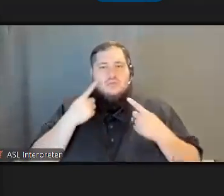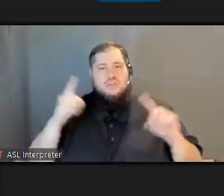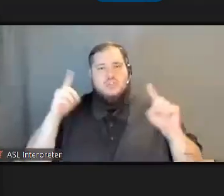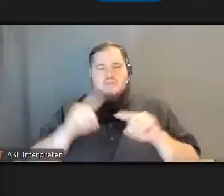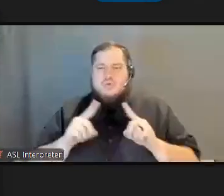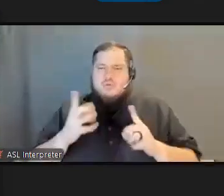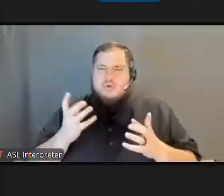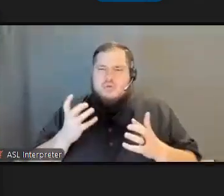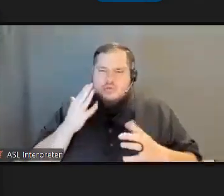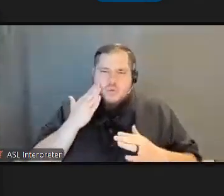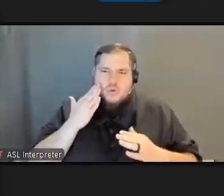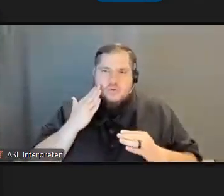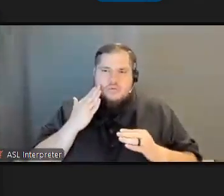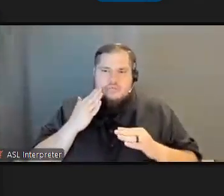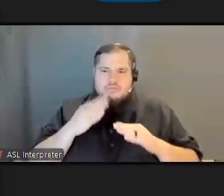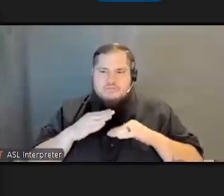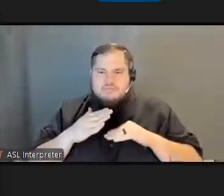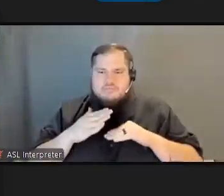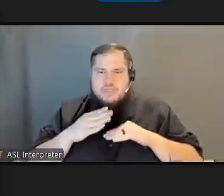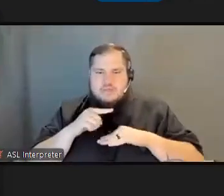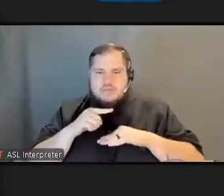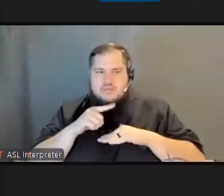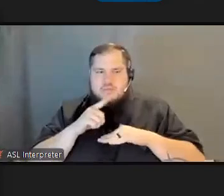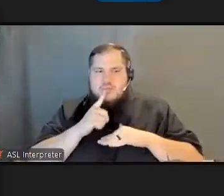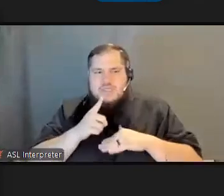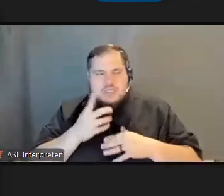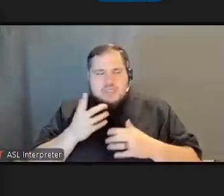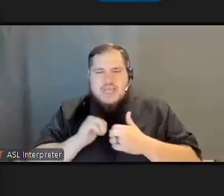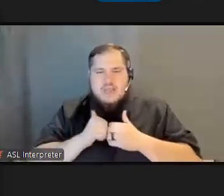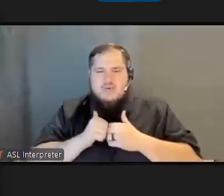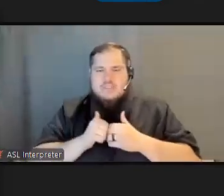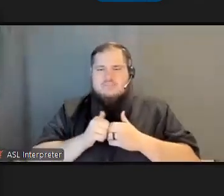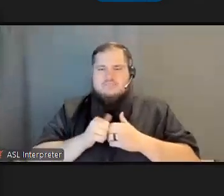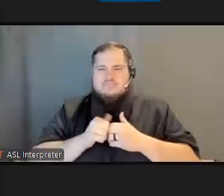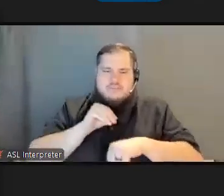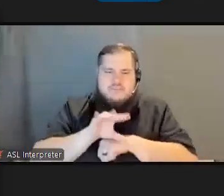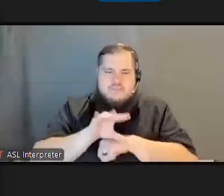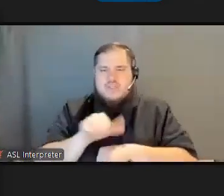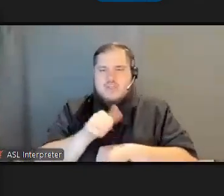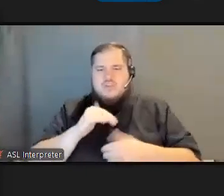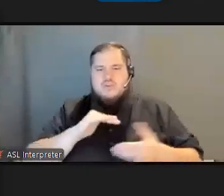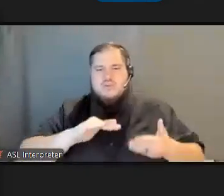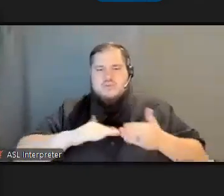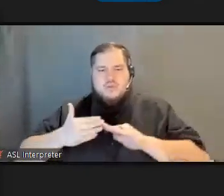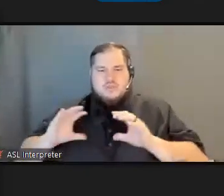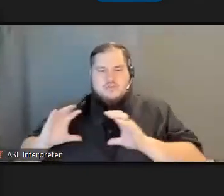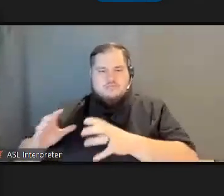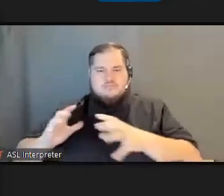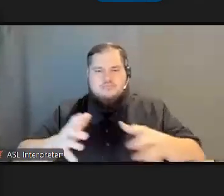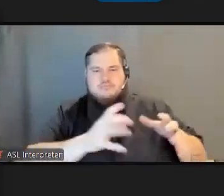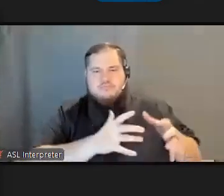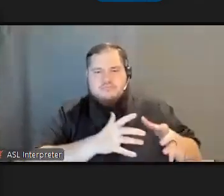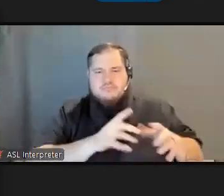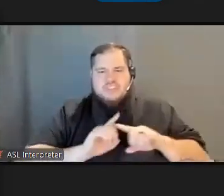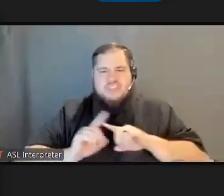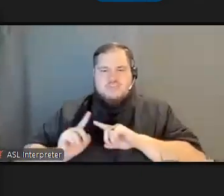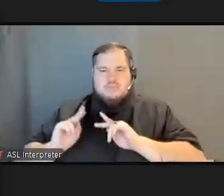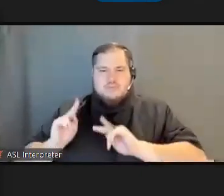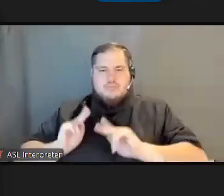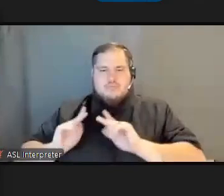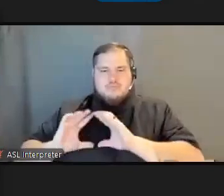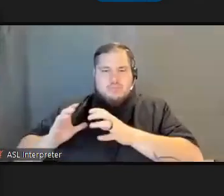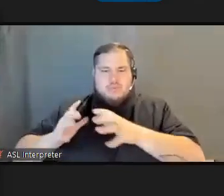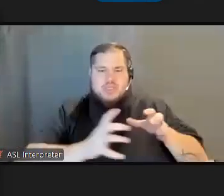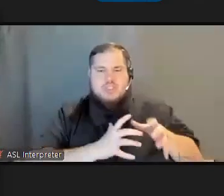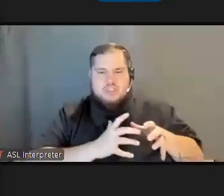the underneath and how it affects different communities within youth, right? Different populations of youth across the state. Because